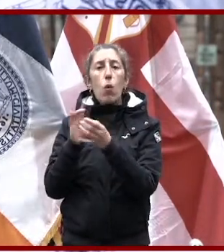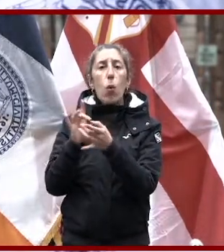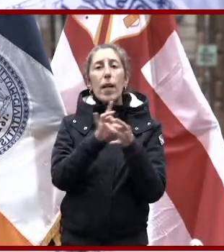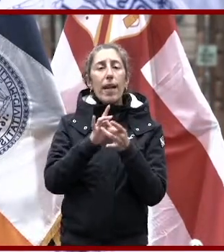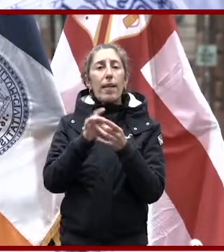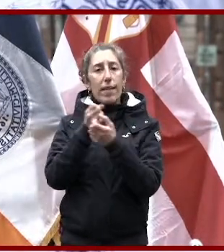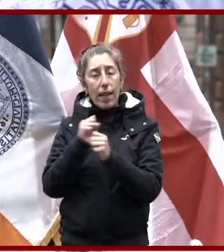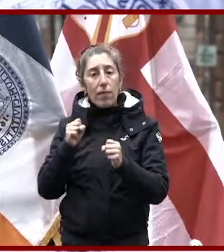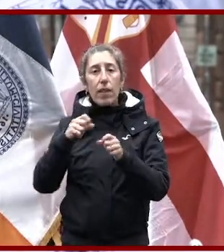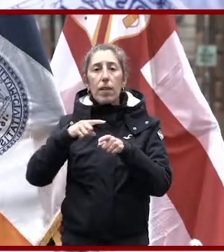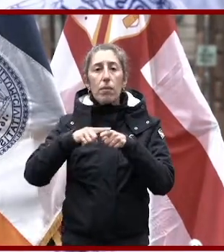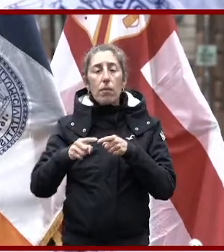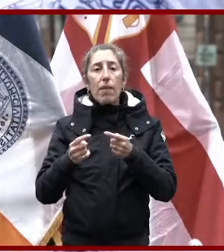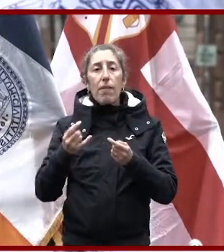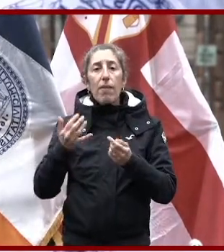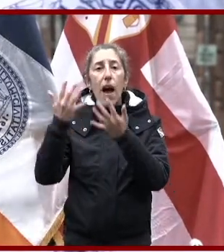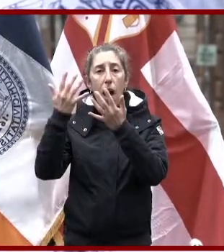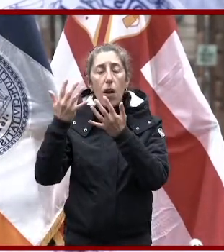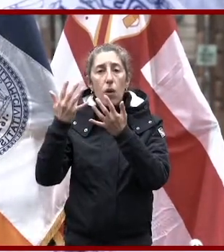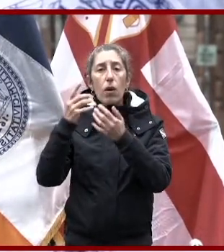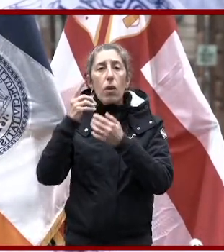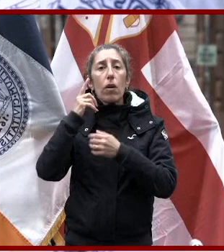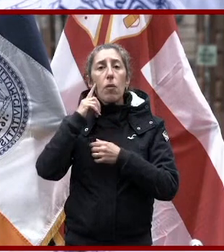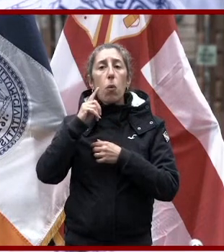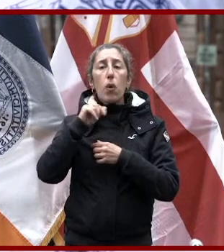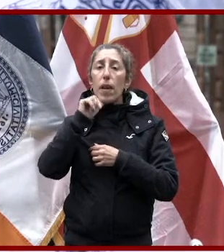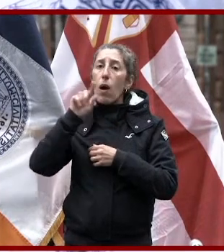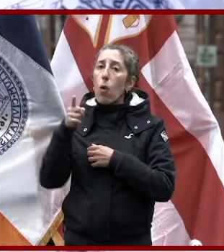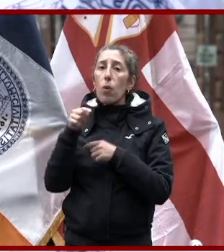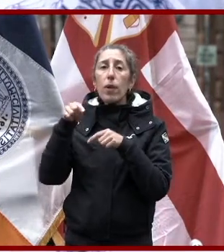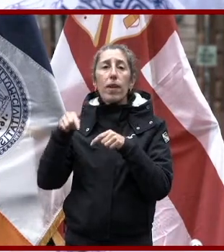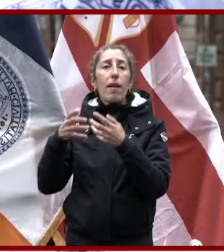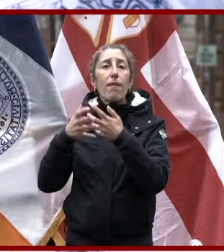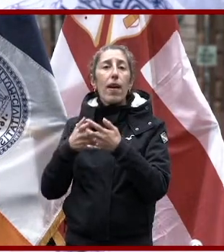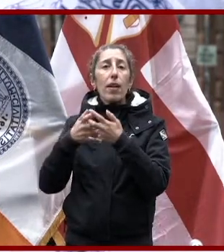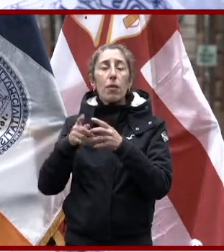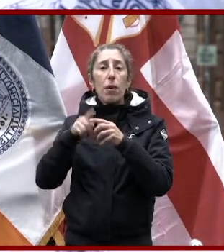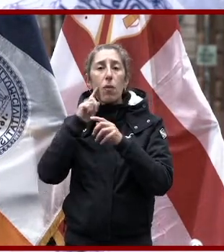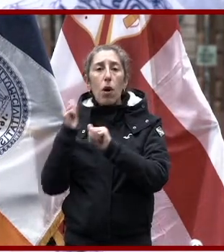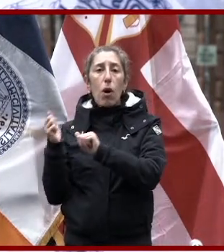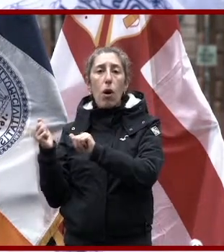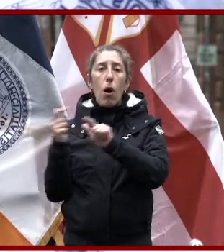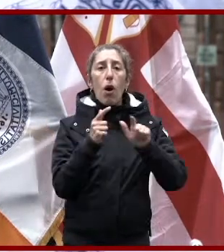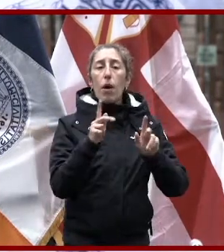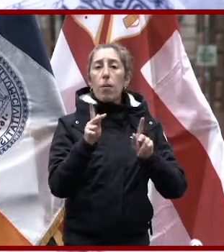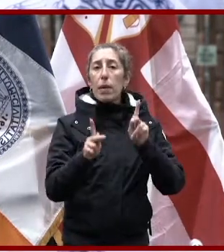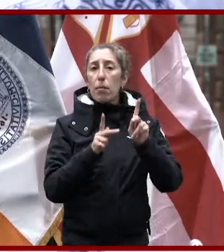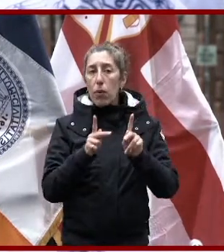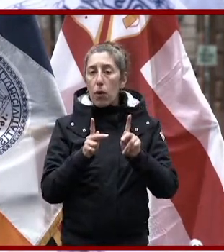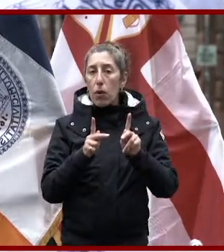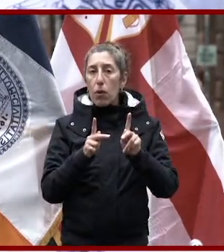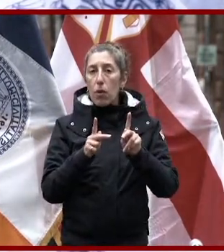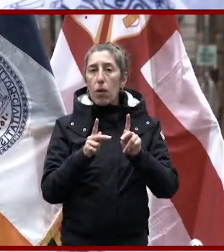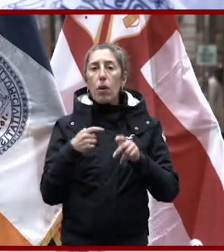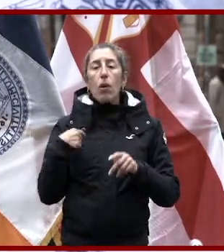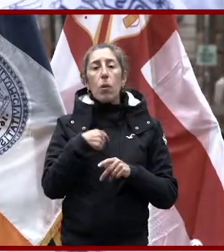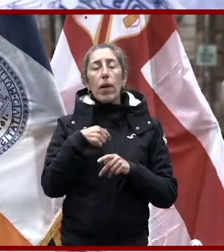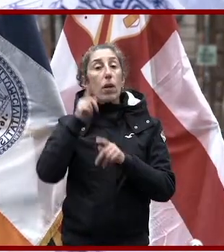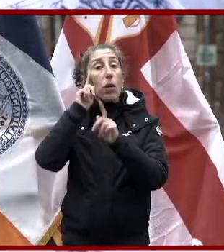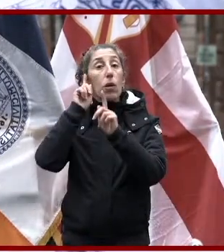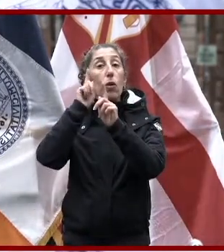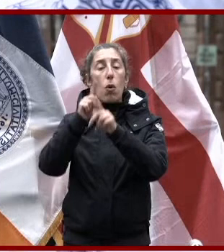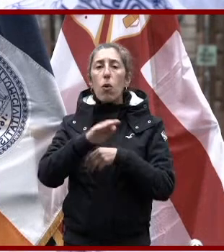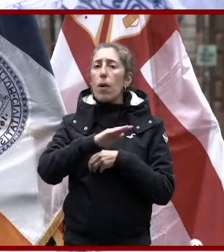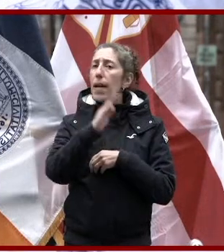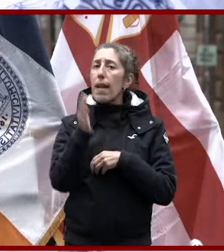all, so that preventable fires, such as the one we're commemorating today, does not occur